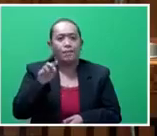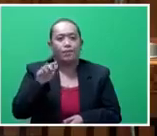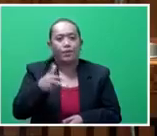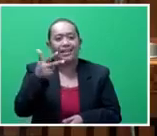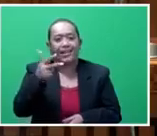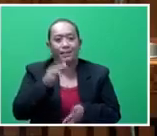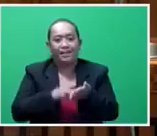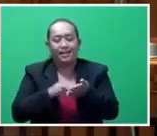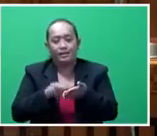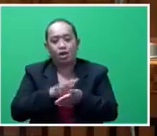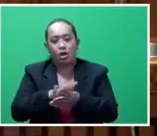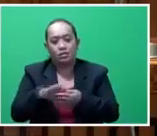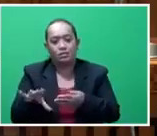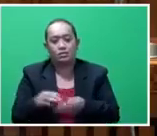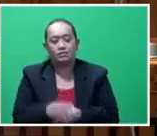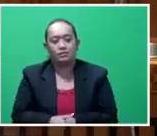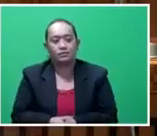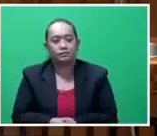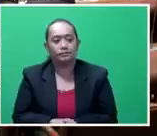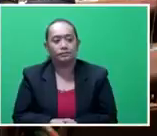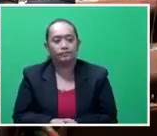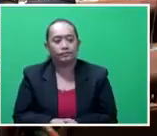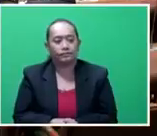ended. Thank you.